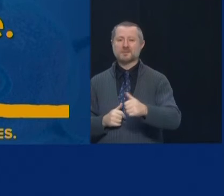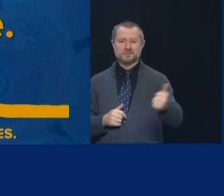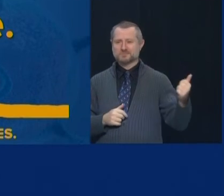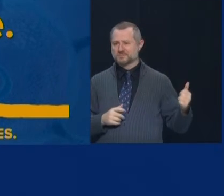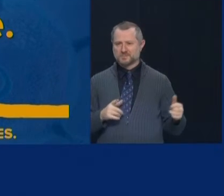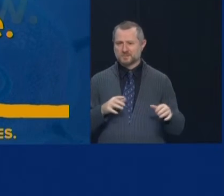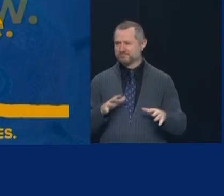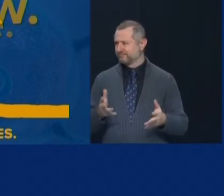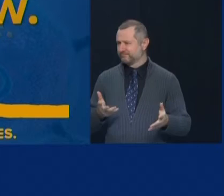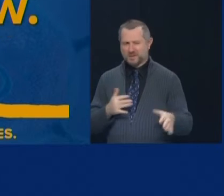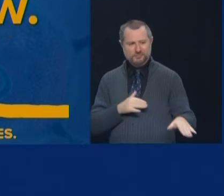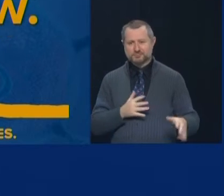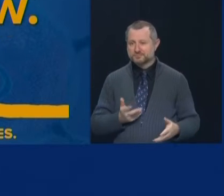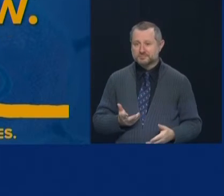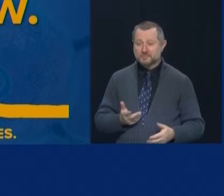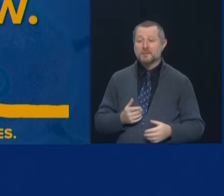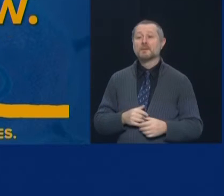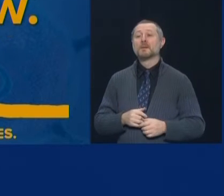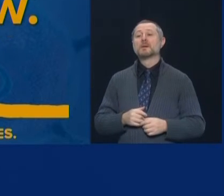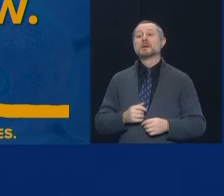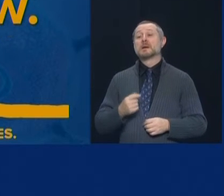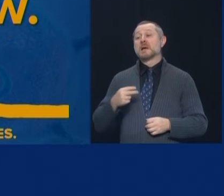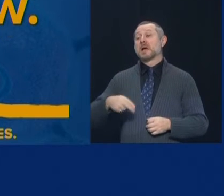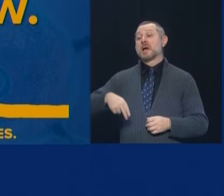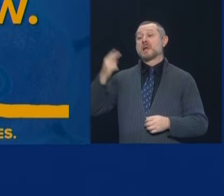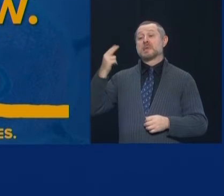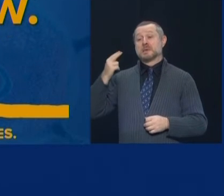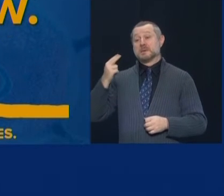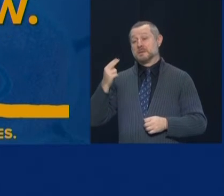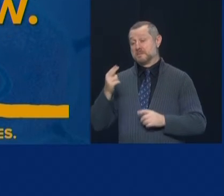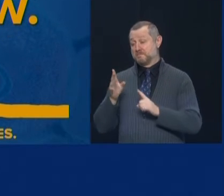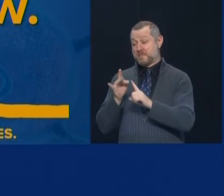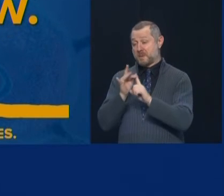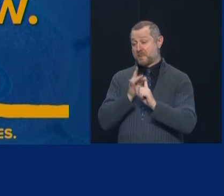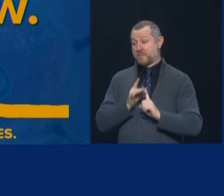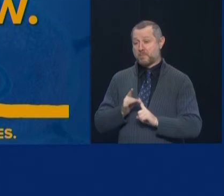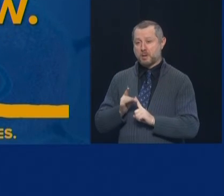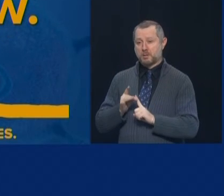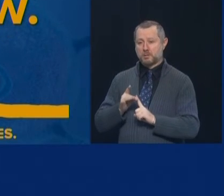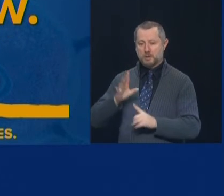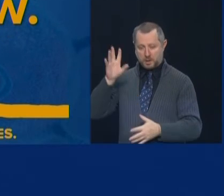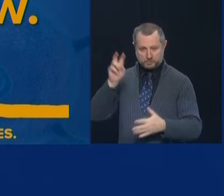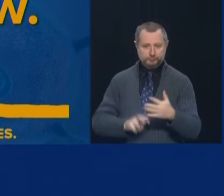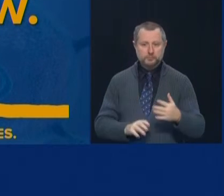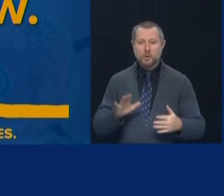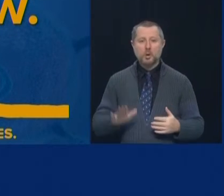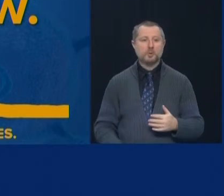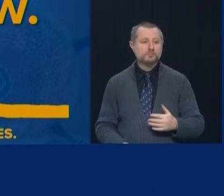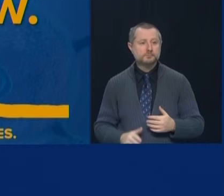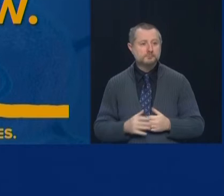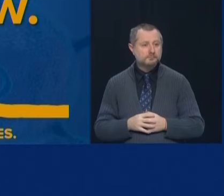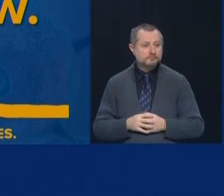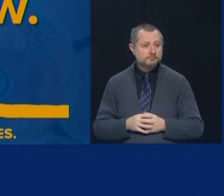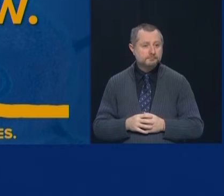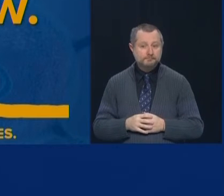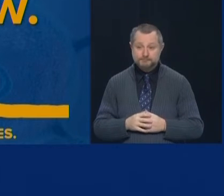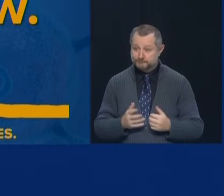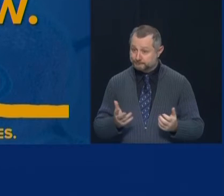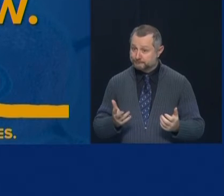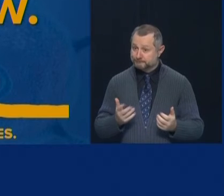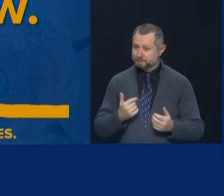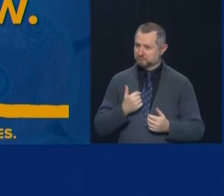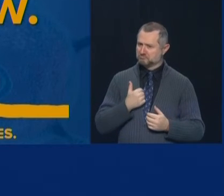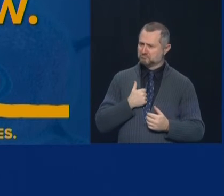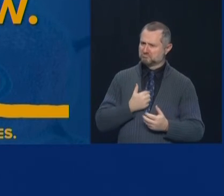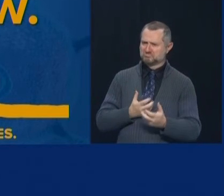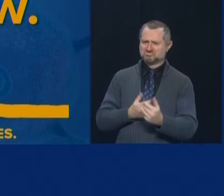going from the highest infection rate to the lowest infection rate. And I have no doubt, if we do what we have to do, New